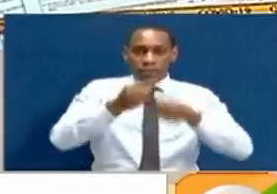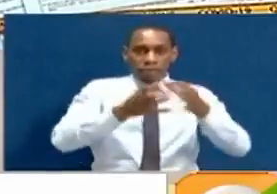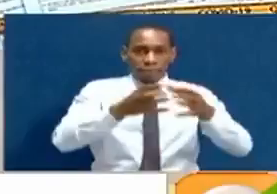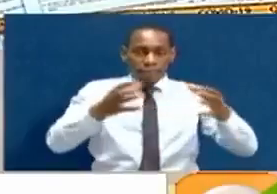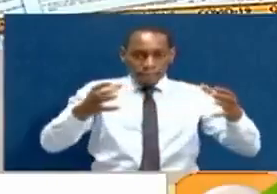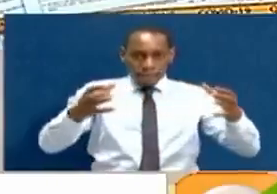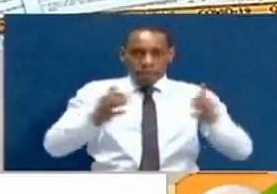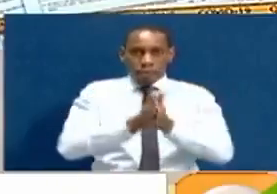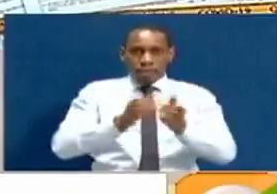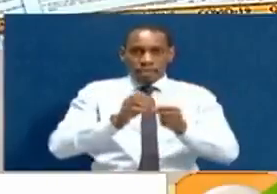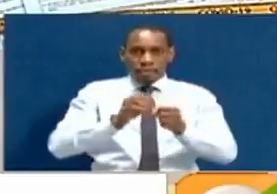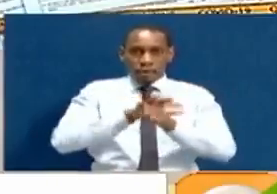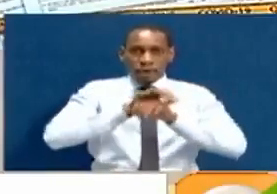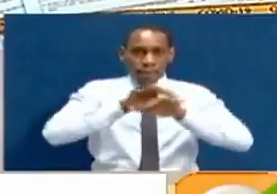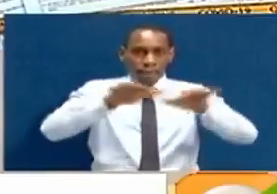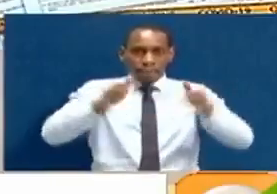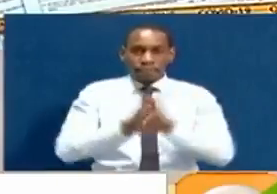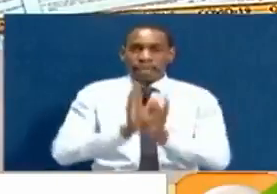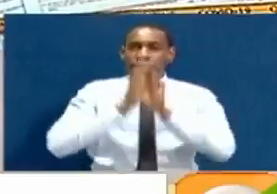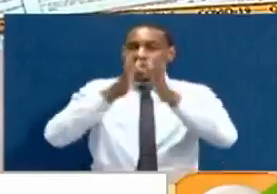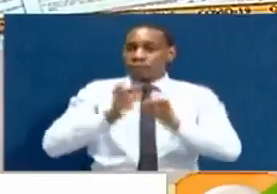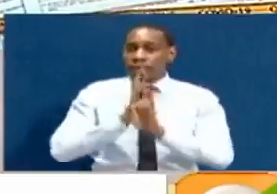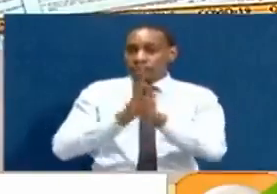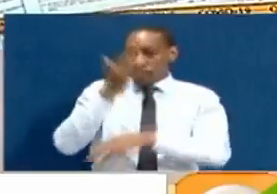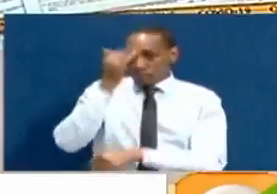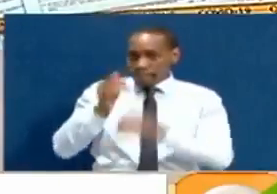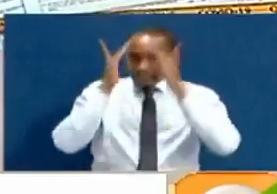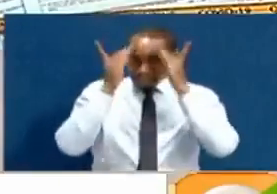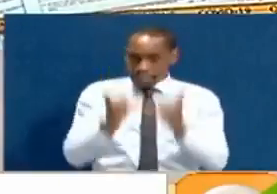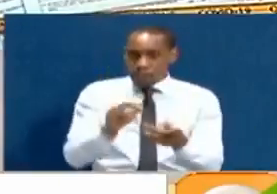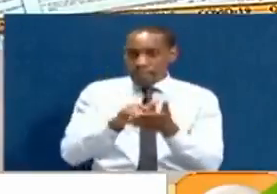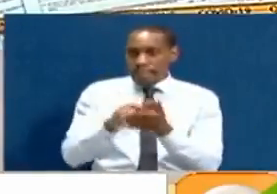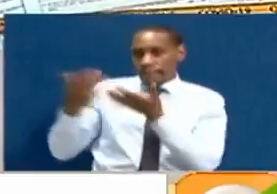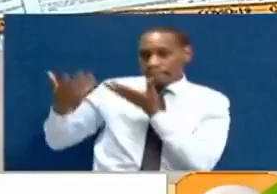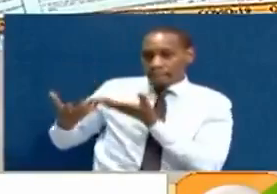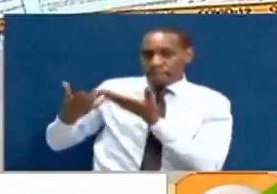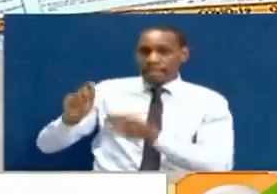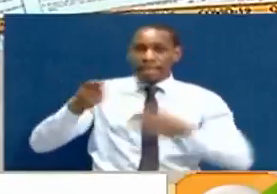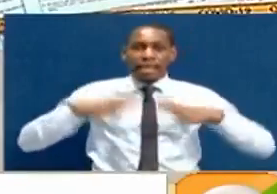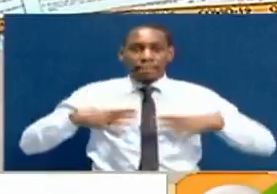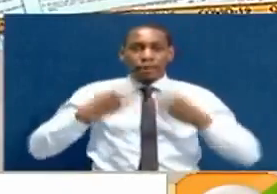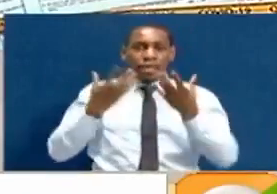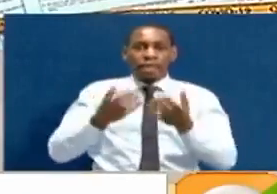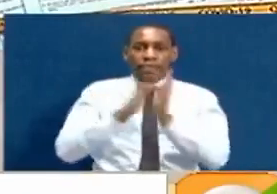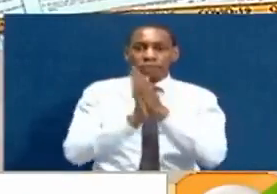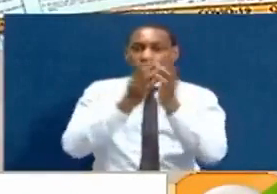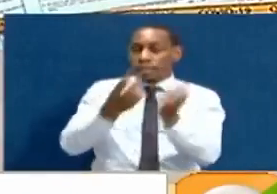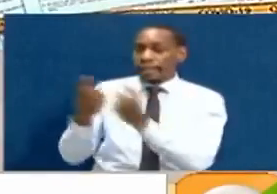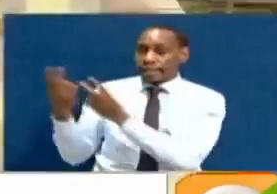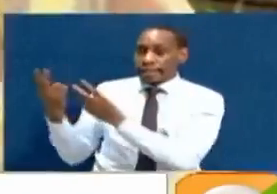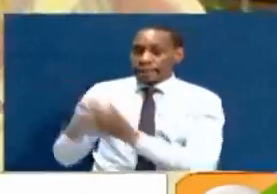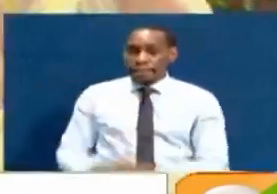resurgence of the virus. Our very own El Fasla Gad now reports on why the move to pose a heavy burden for Kenyans. Take a look.